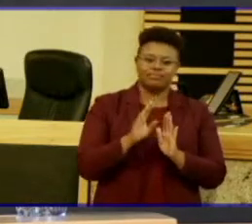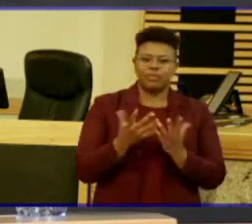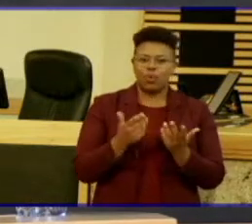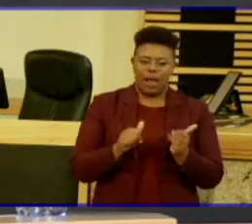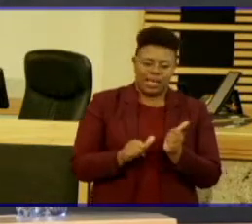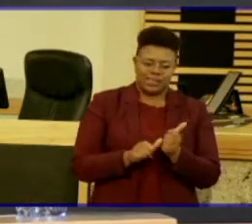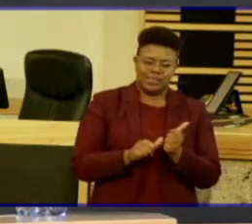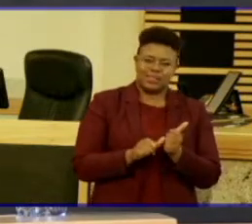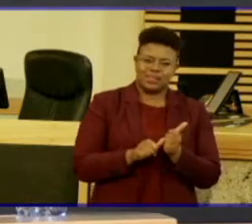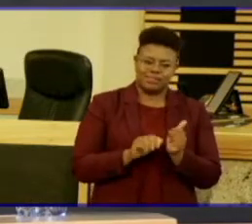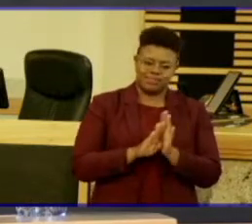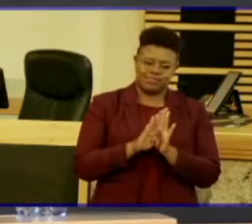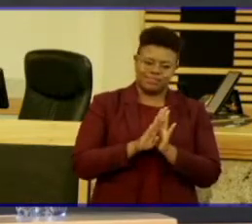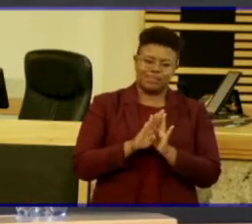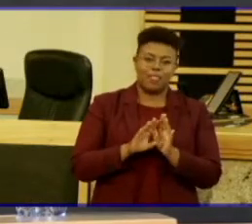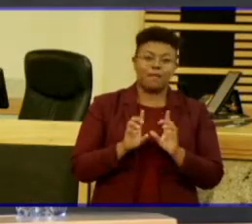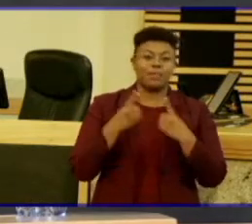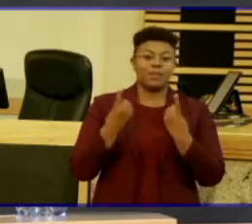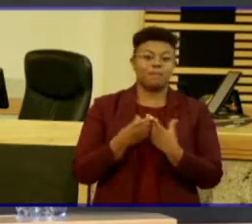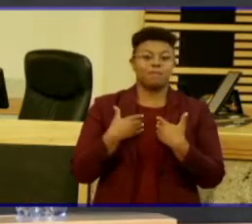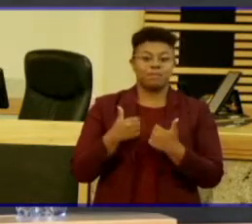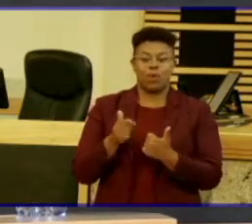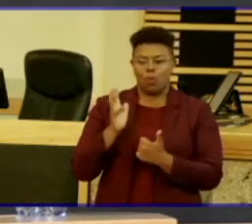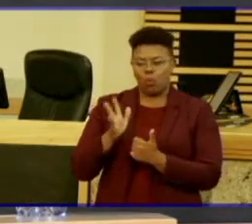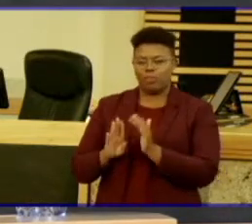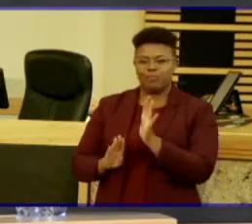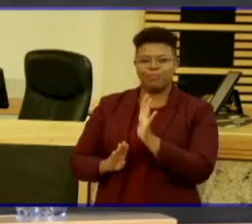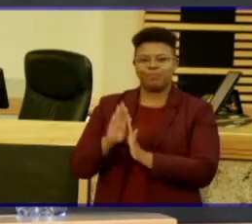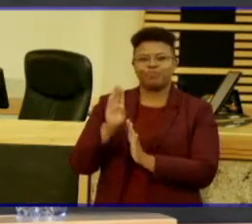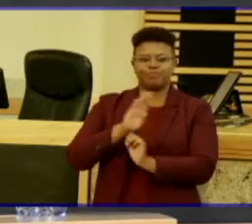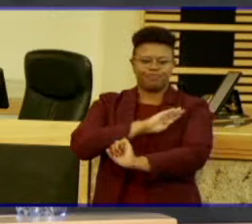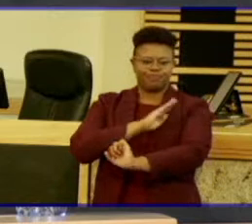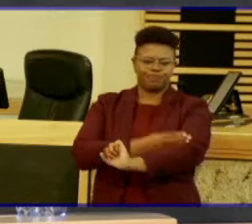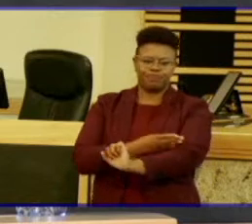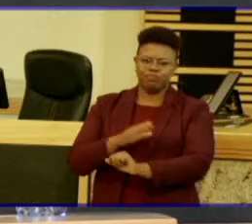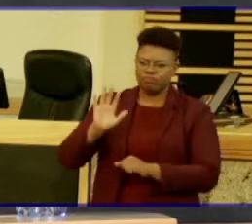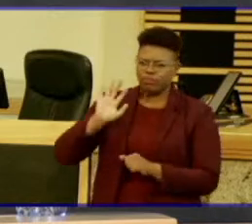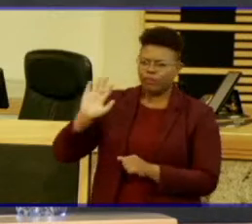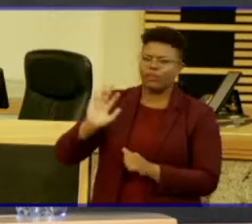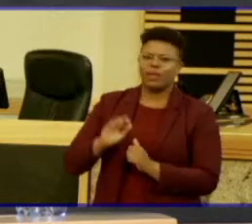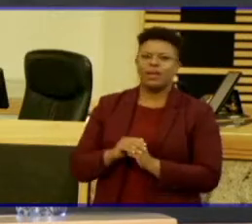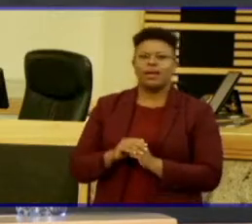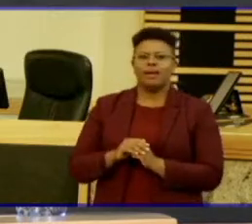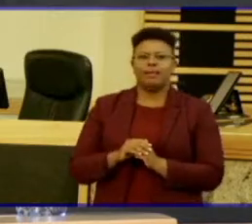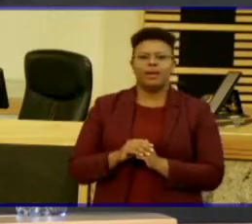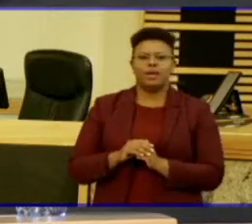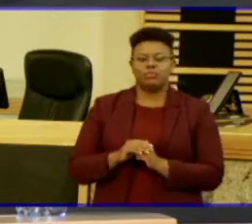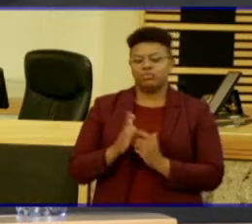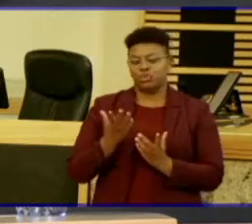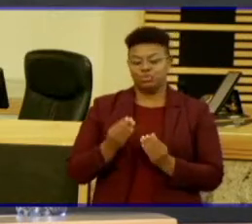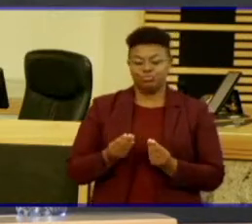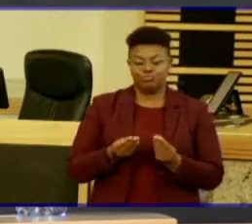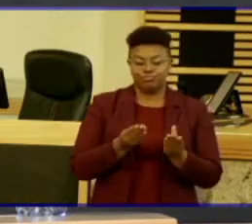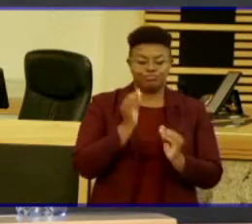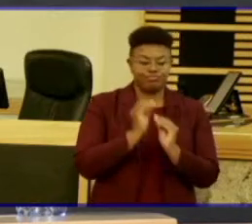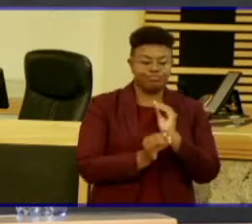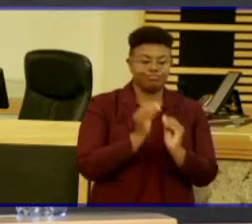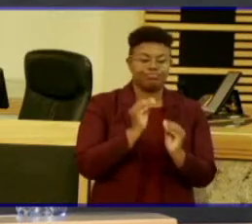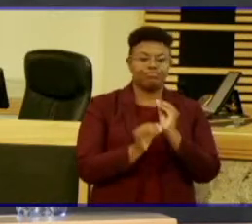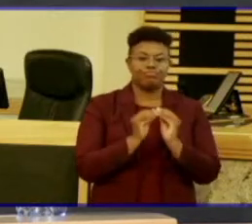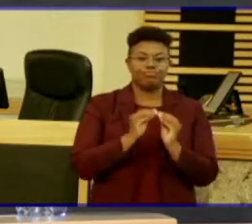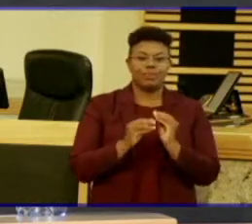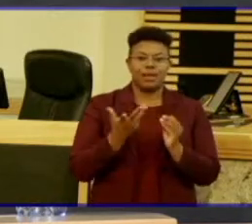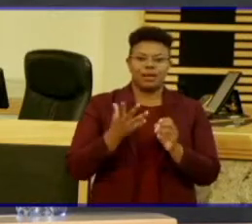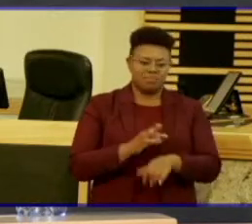device production. The Department of Health will improve the capacity, its capacity to produce